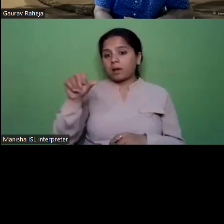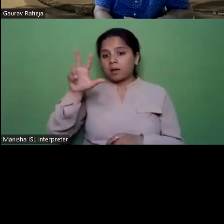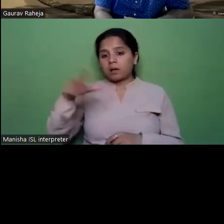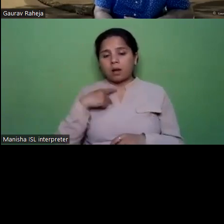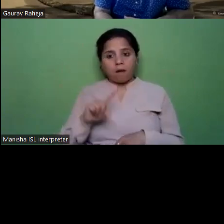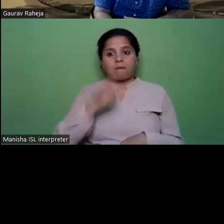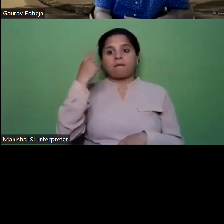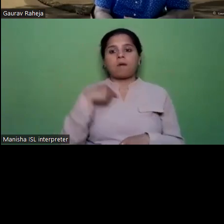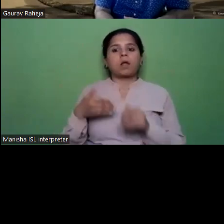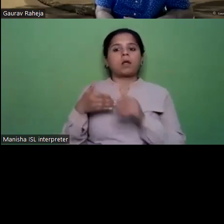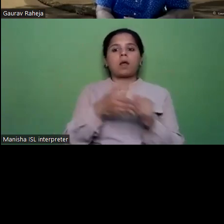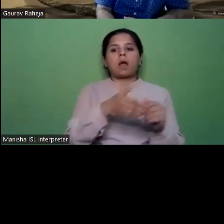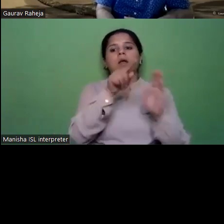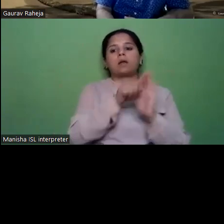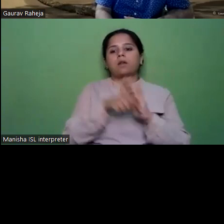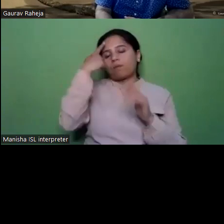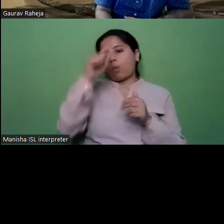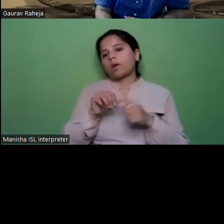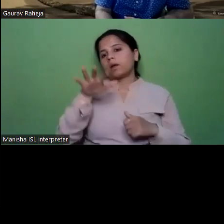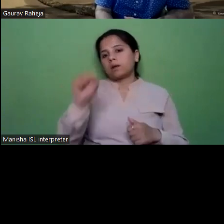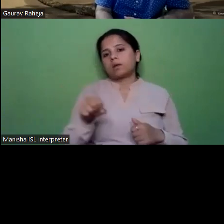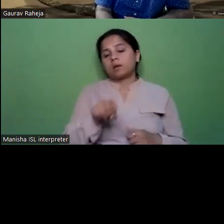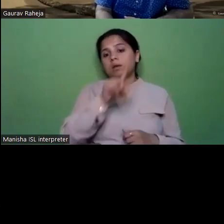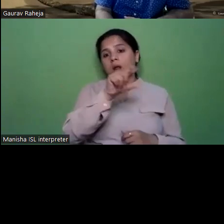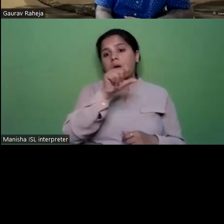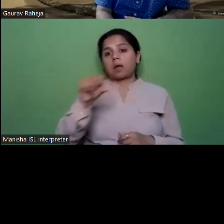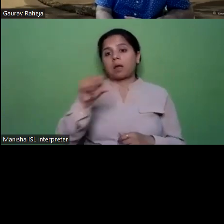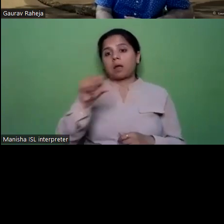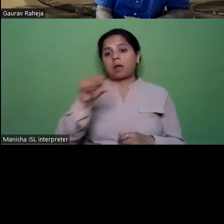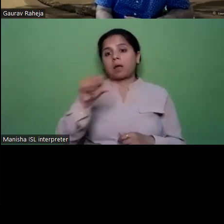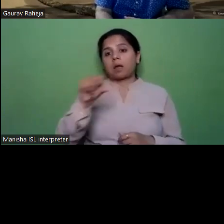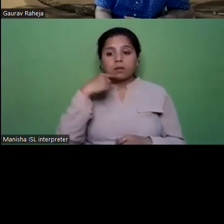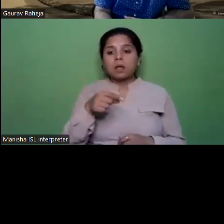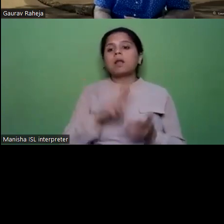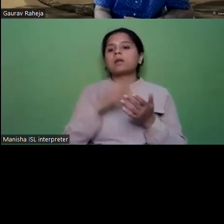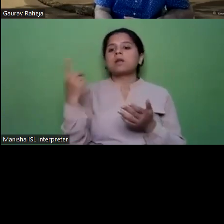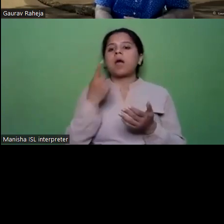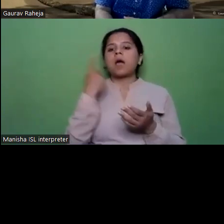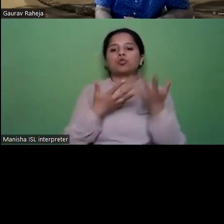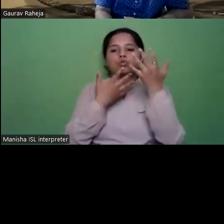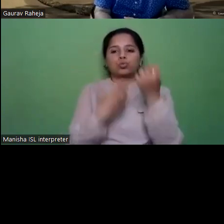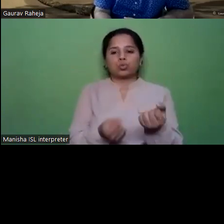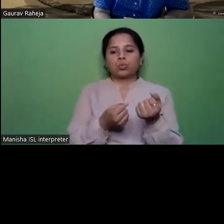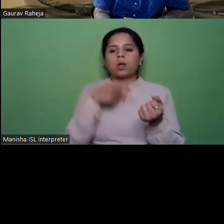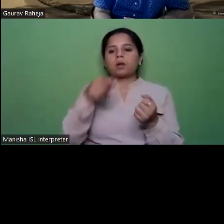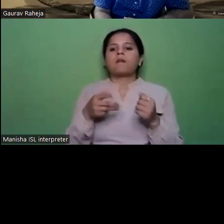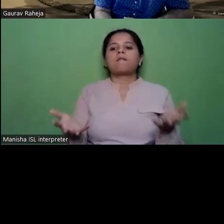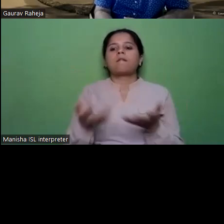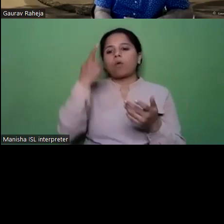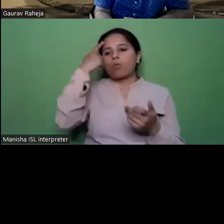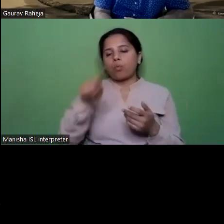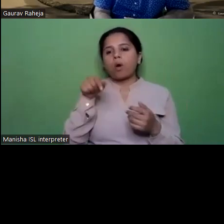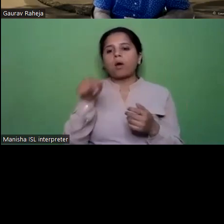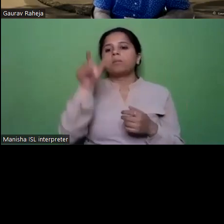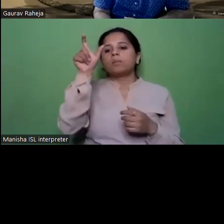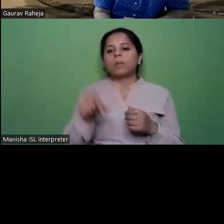first guidelines for accessibility. 1999, the National Trust for Welfare of Persons with Autism, etc.